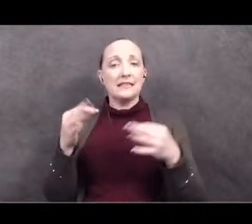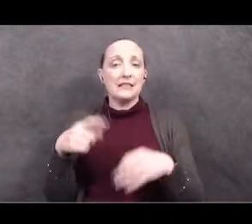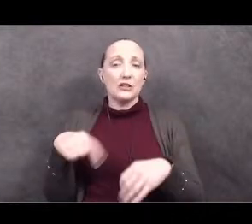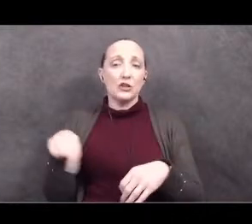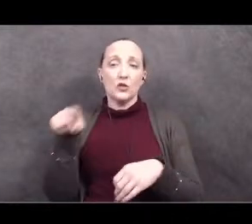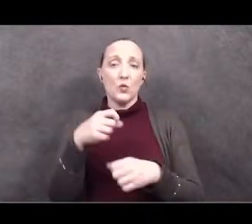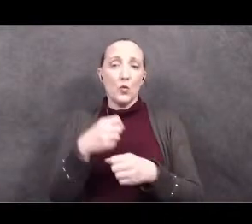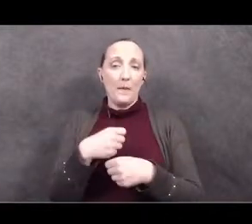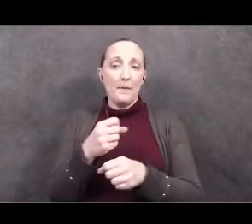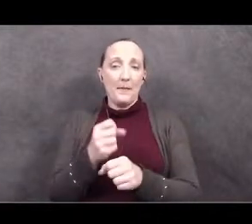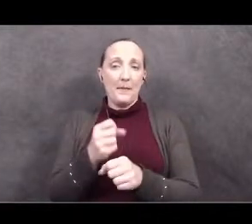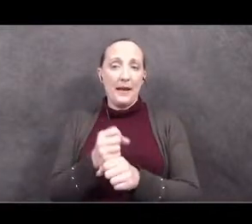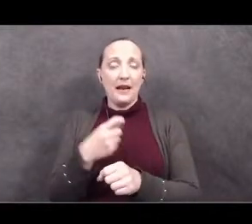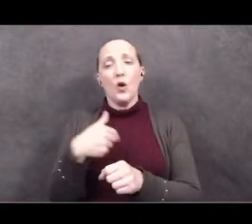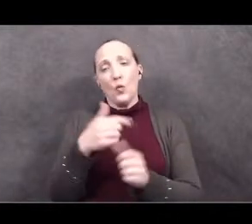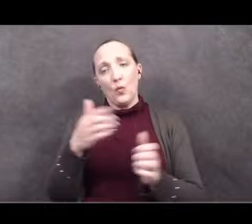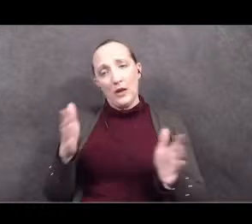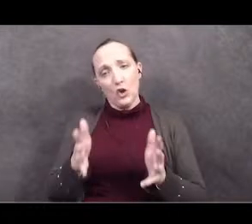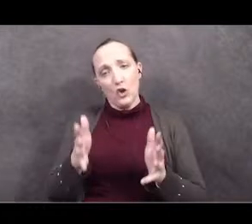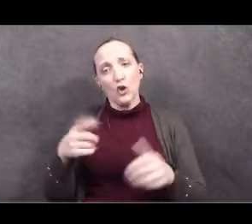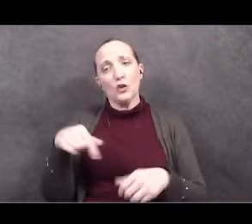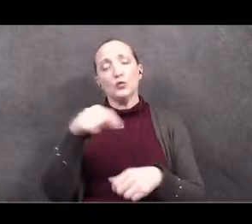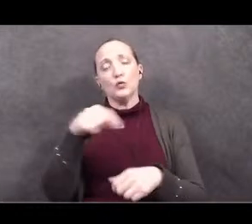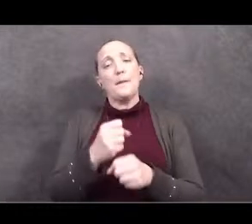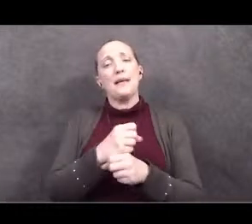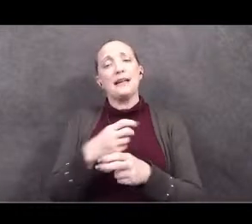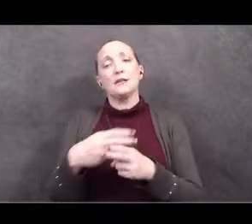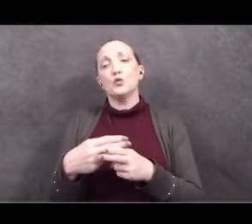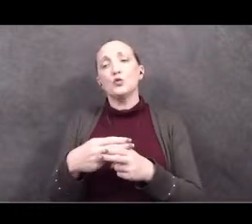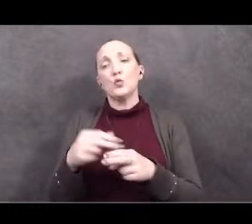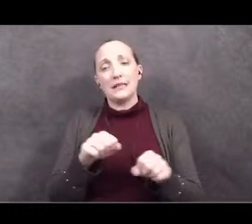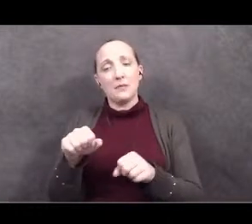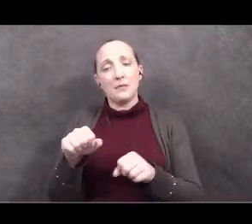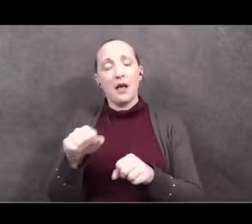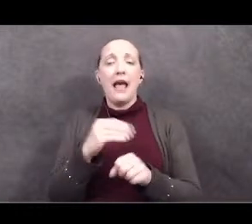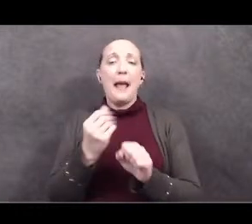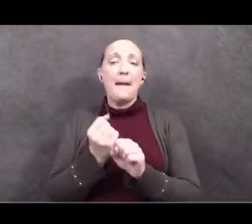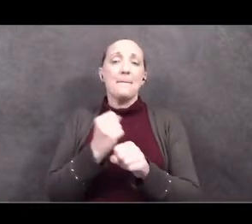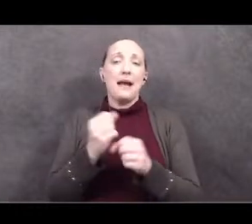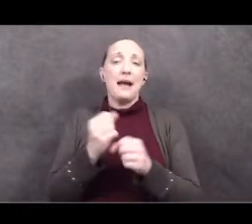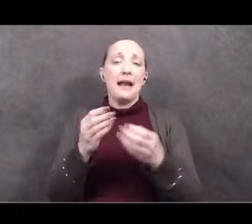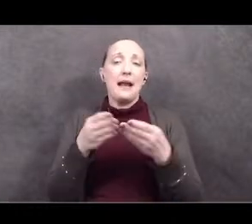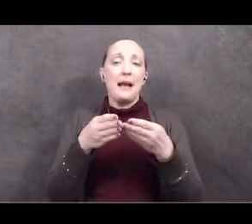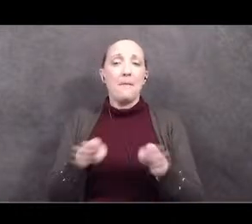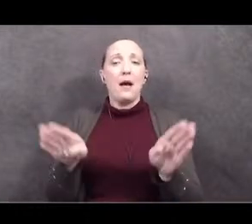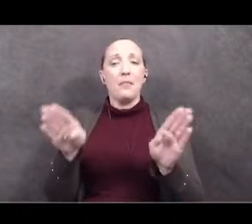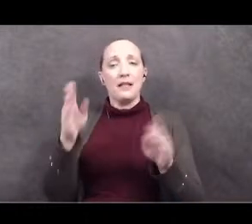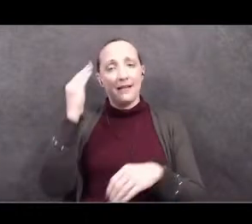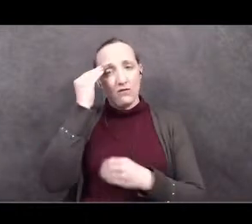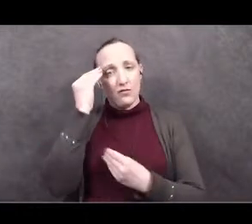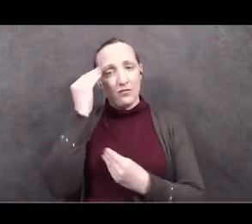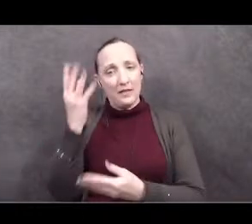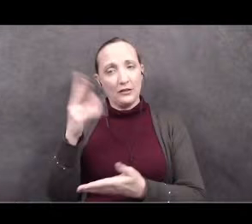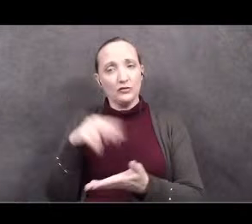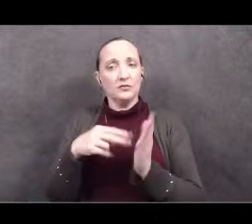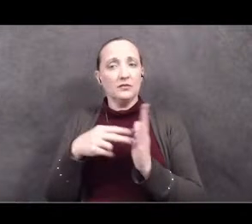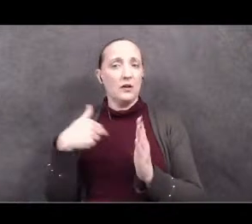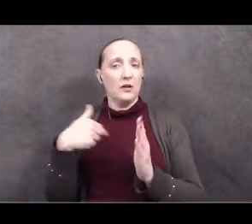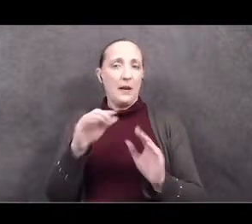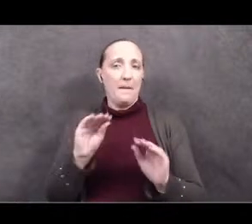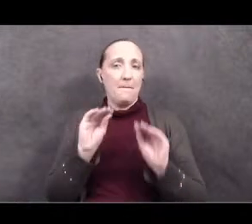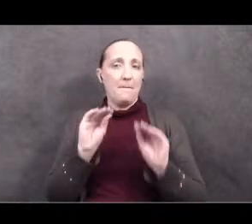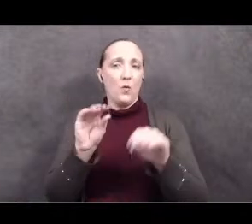urge you that you make it as soon as possible and make it public so we can move on thank you for your support